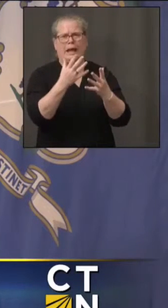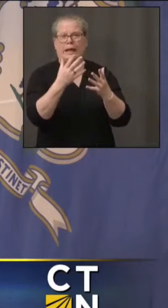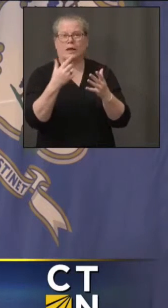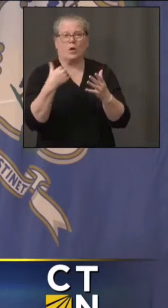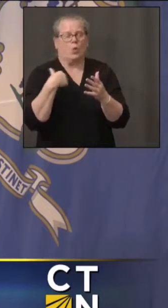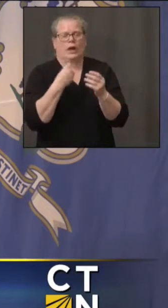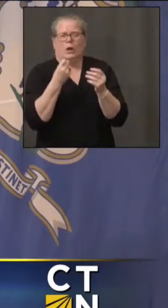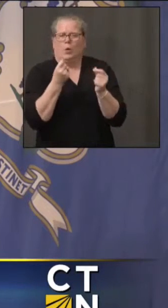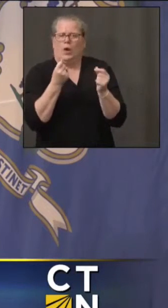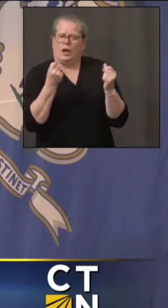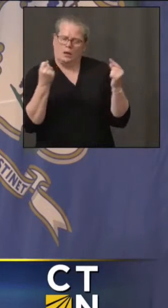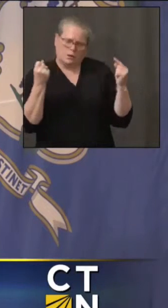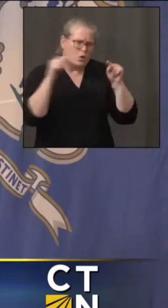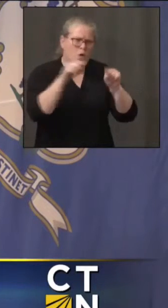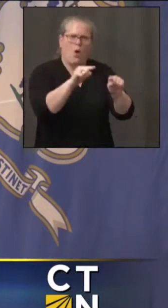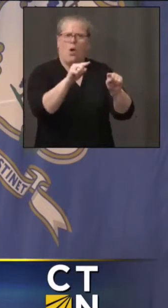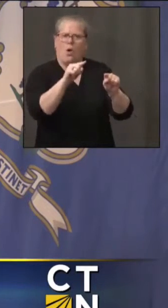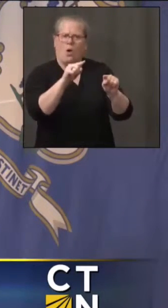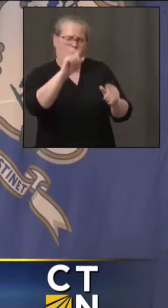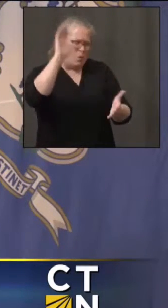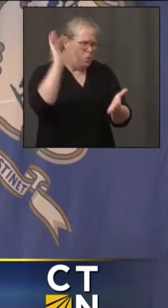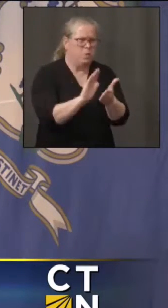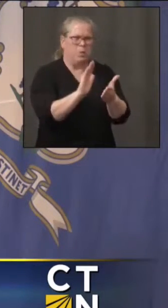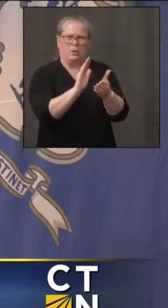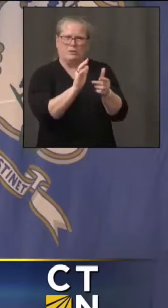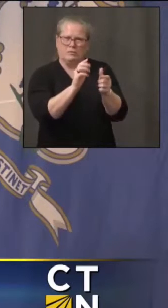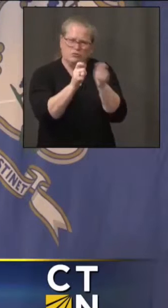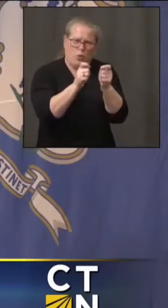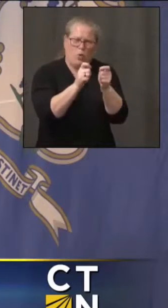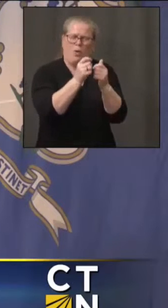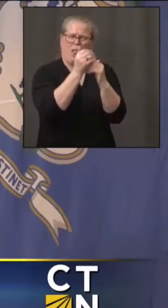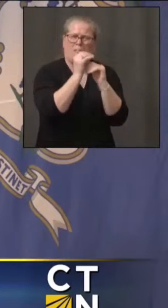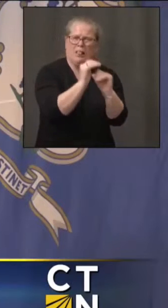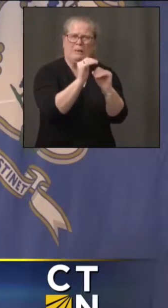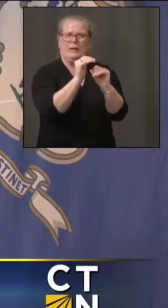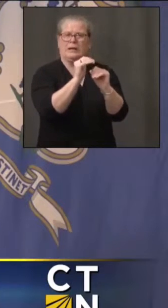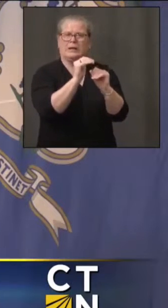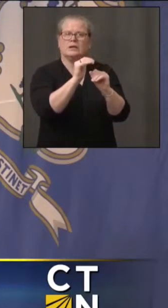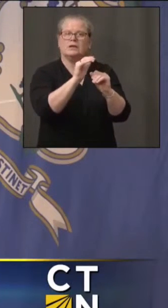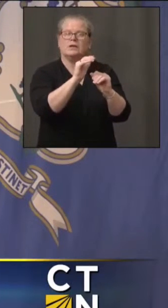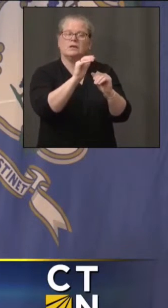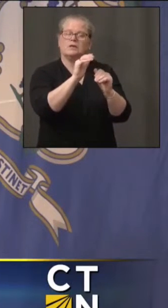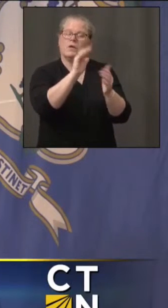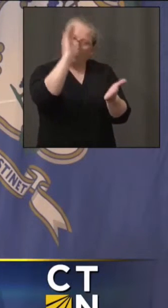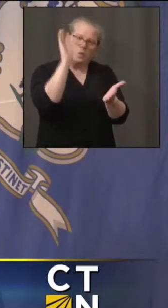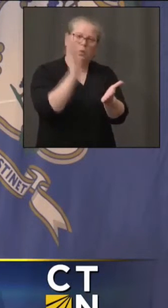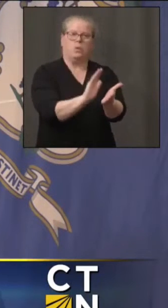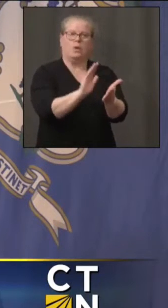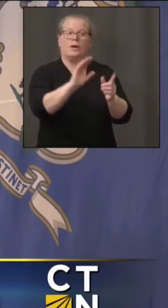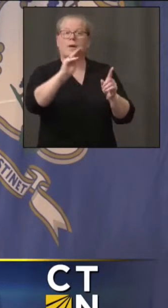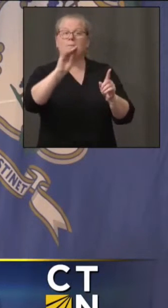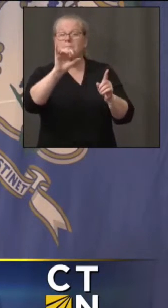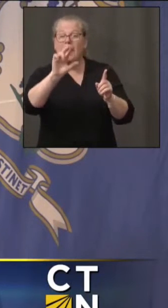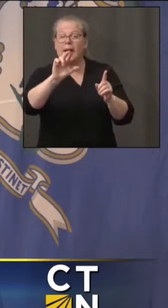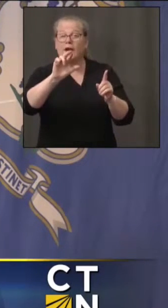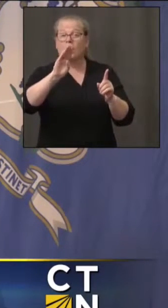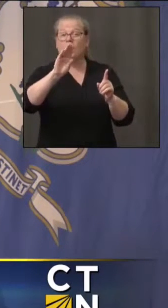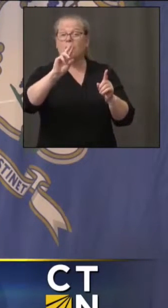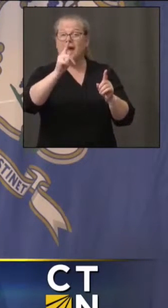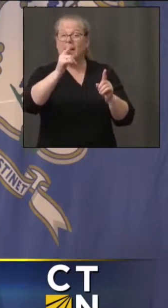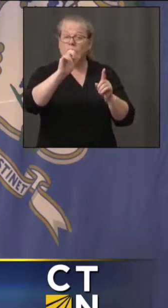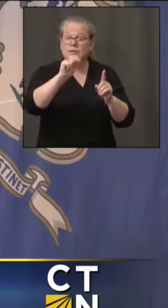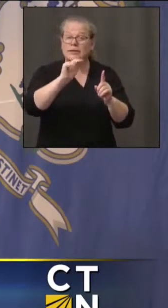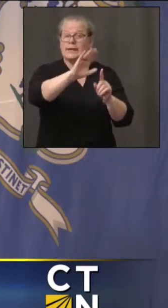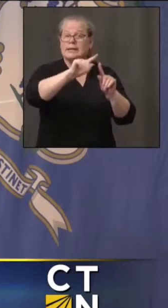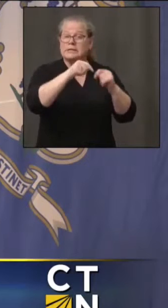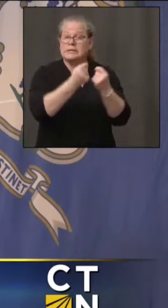brought that infection rate down, cut it by more than half. What a difference that makes, thanks to Mayor Mark Boughton and his team. I